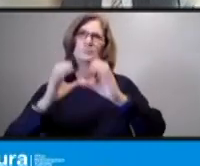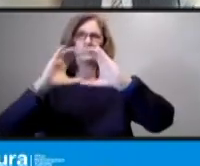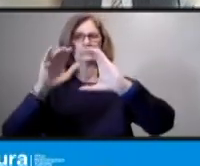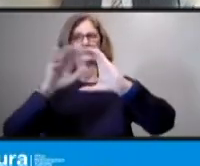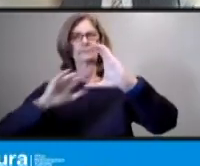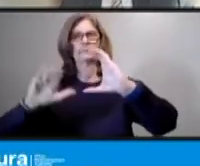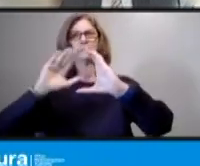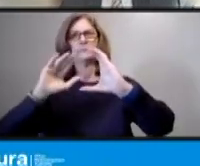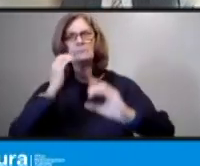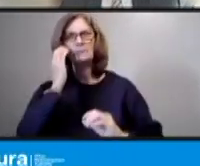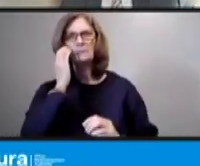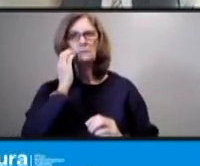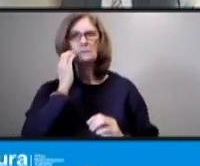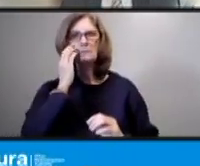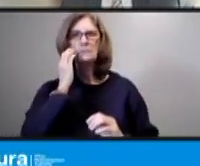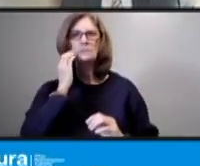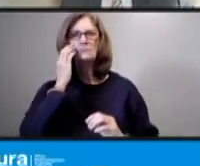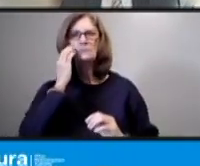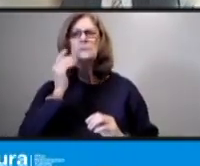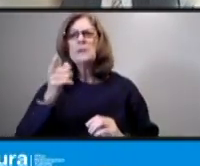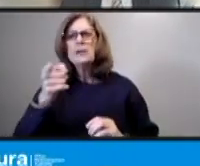for the